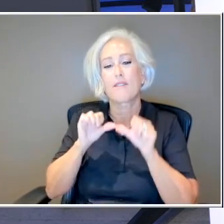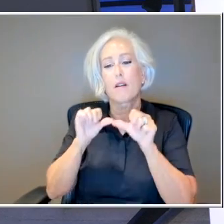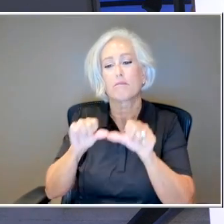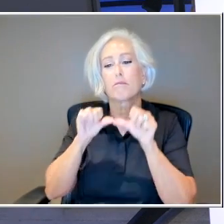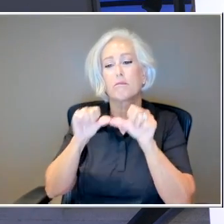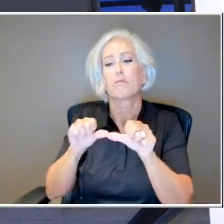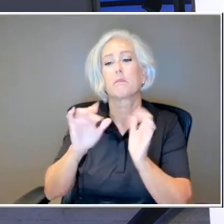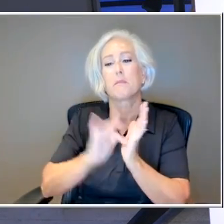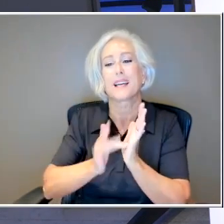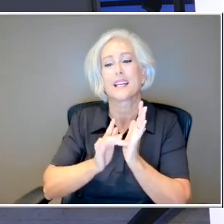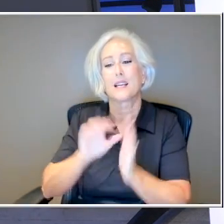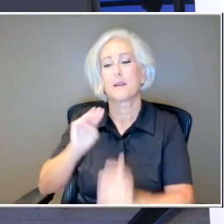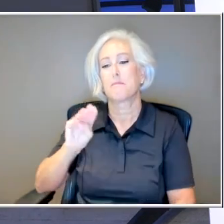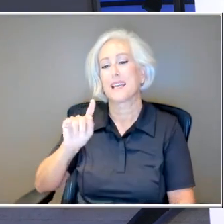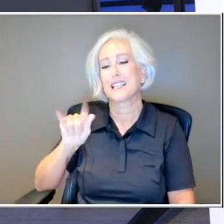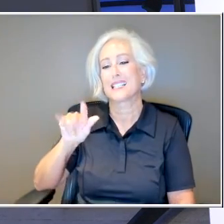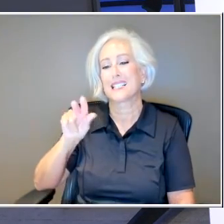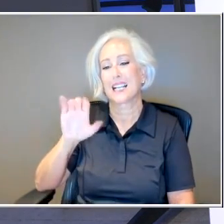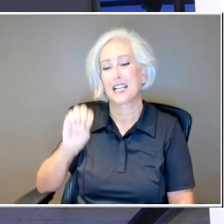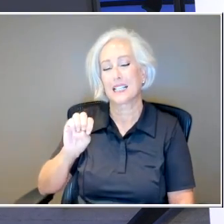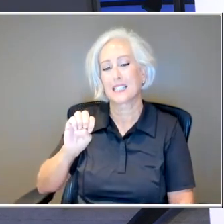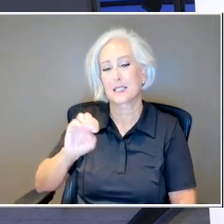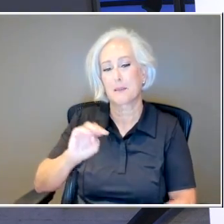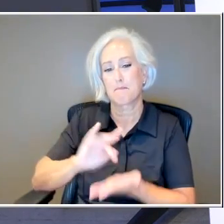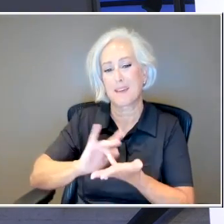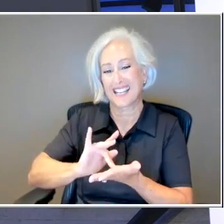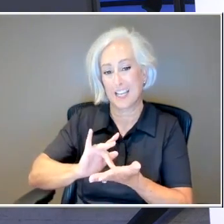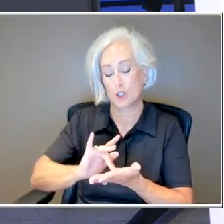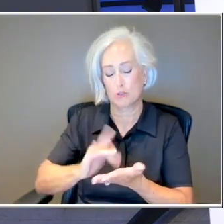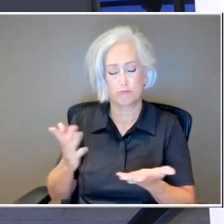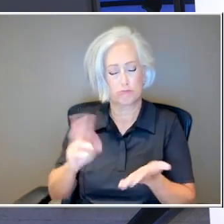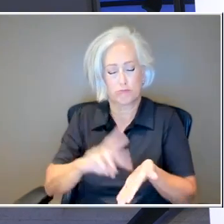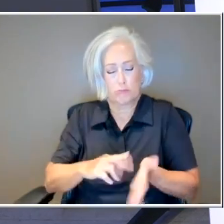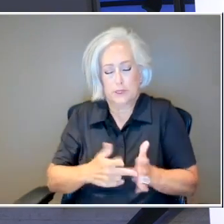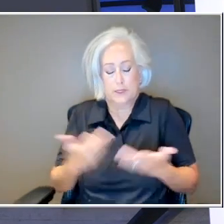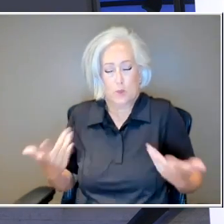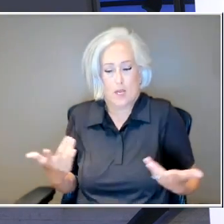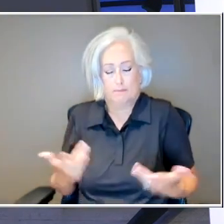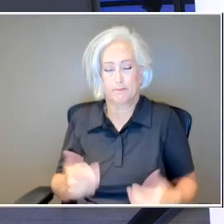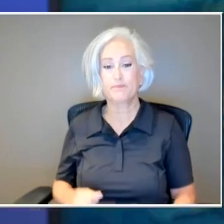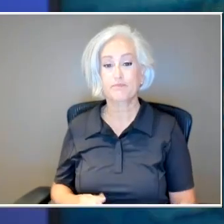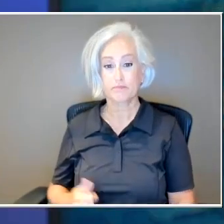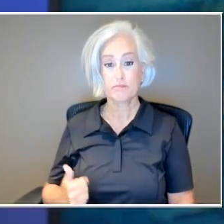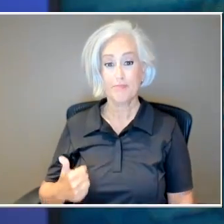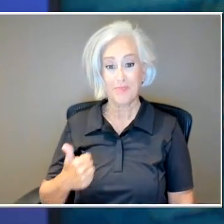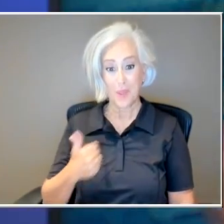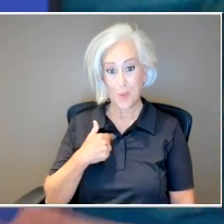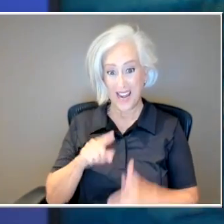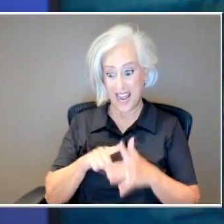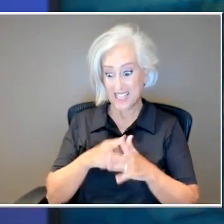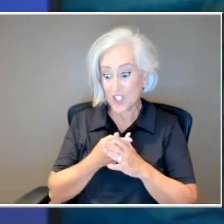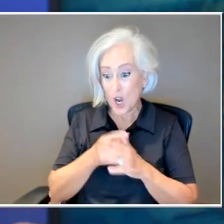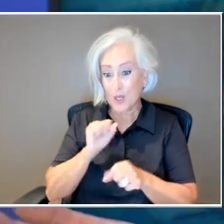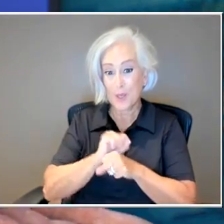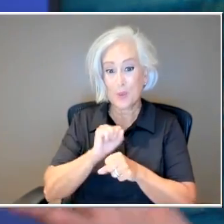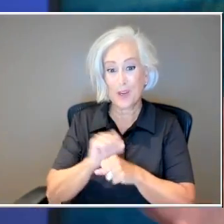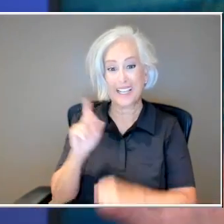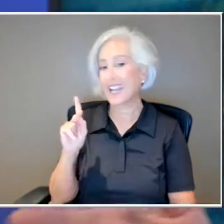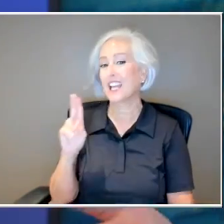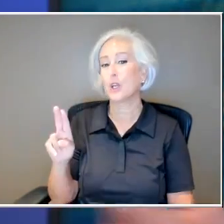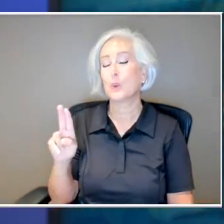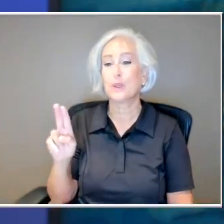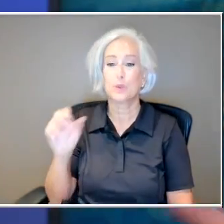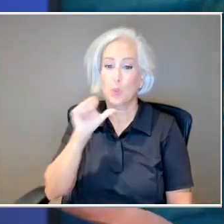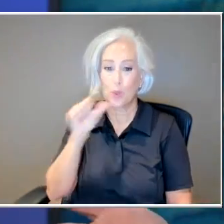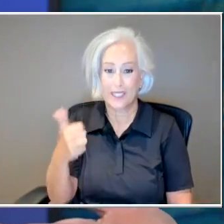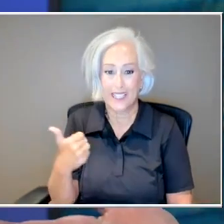to be kind of in that phase? Right. So actually, when I started working at KU, this didn't exist yet. And in fact, we